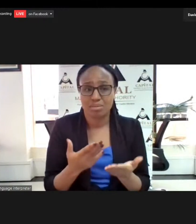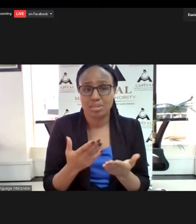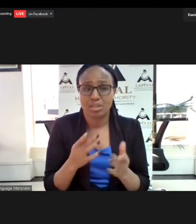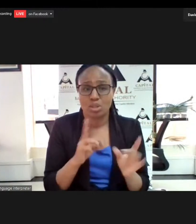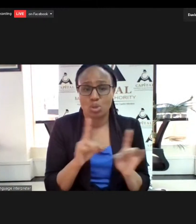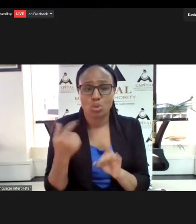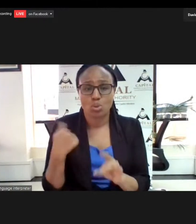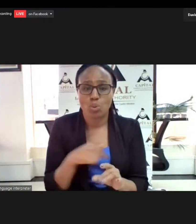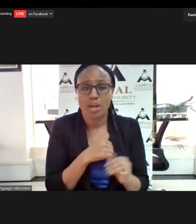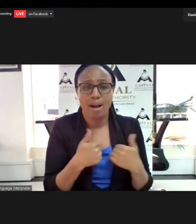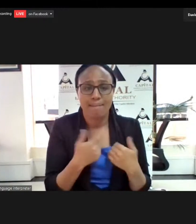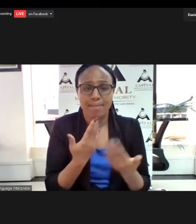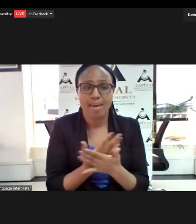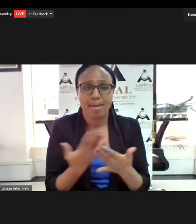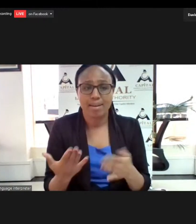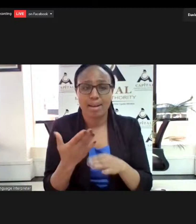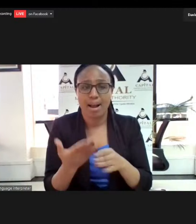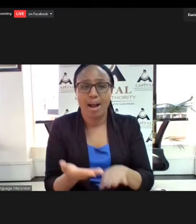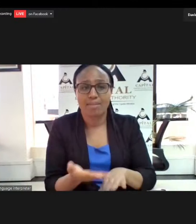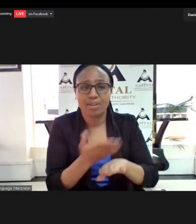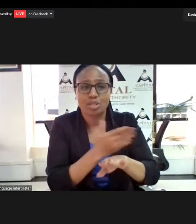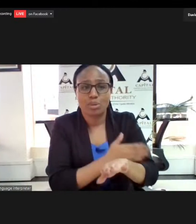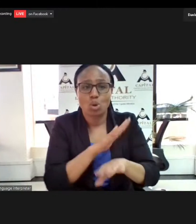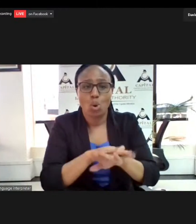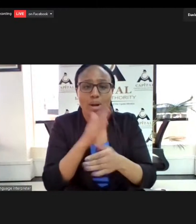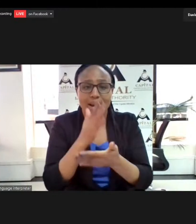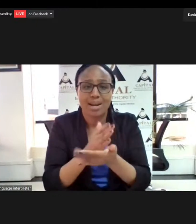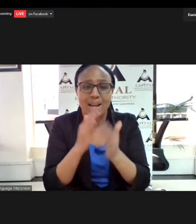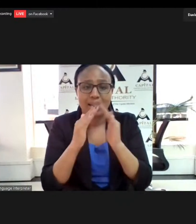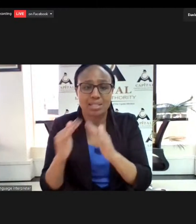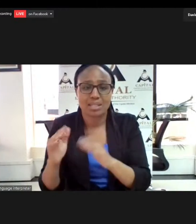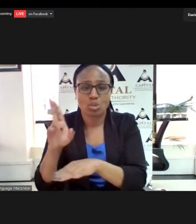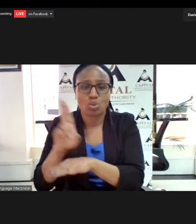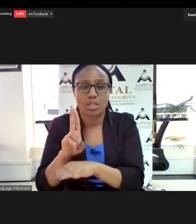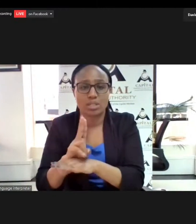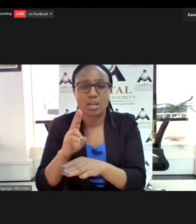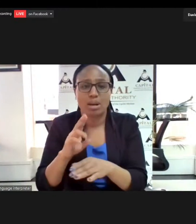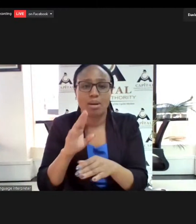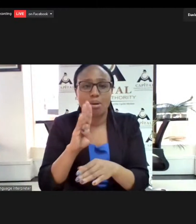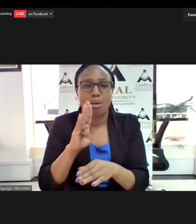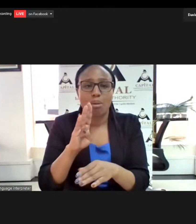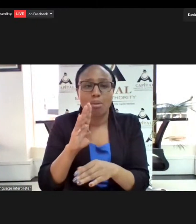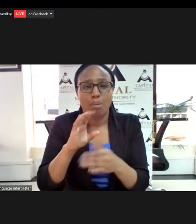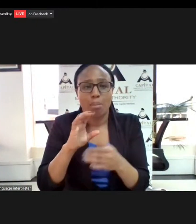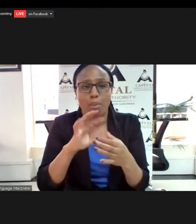any advancements on real estate, utilizing blockchain technology?